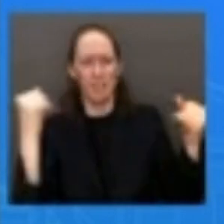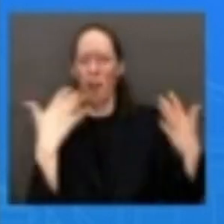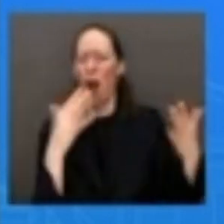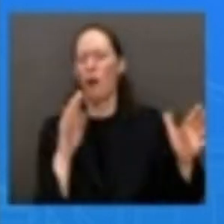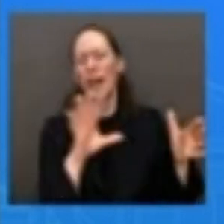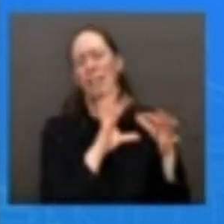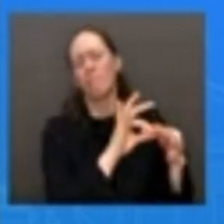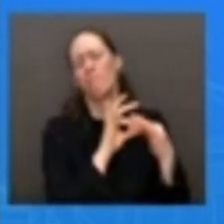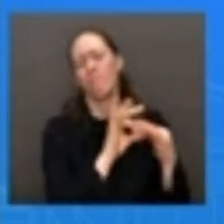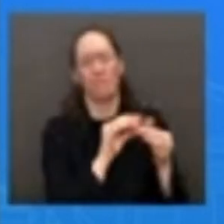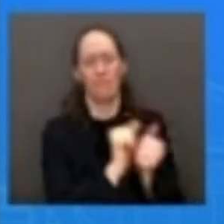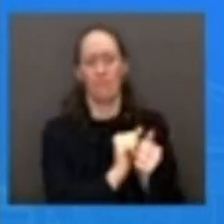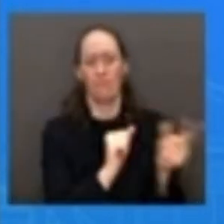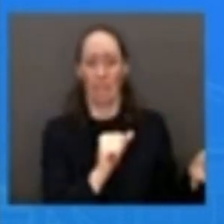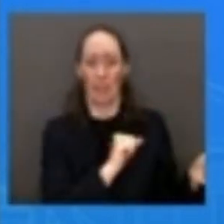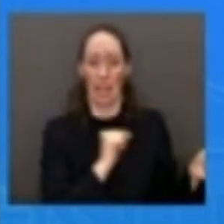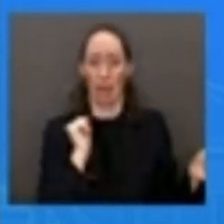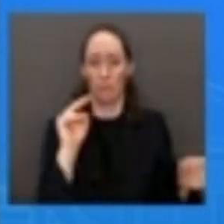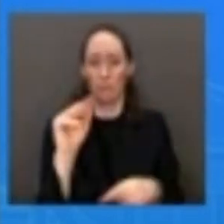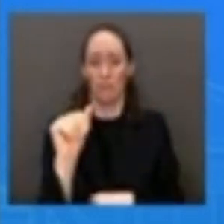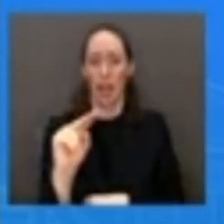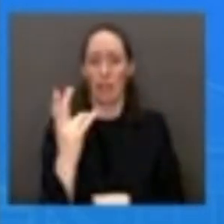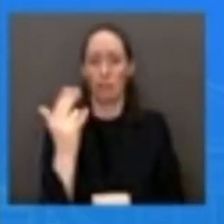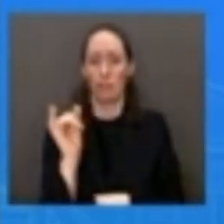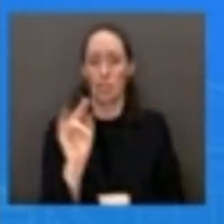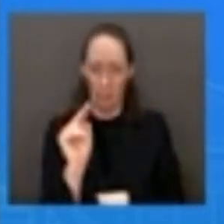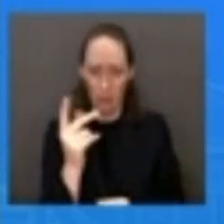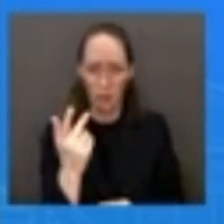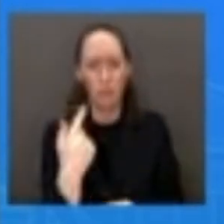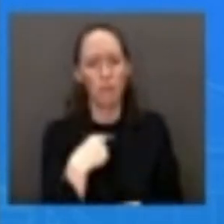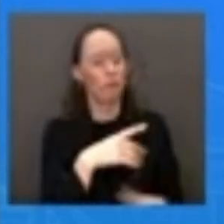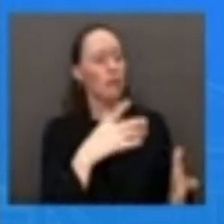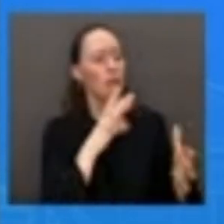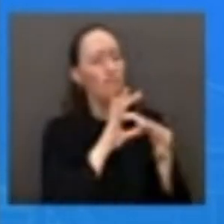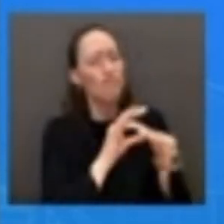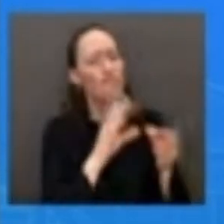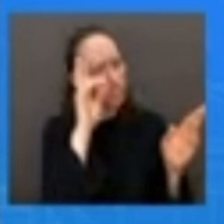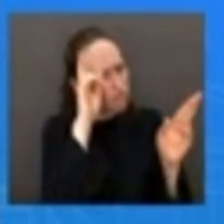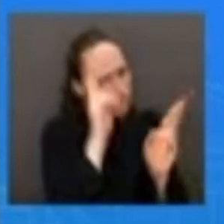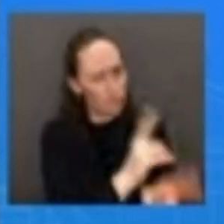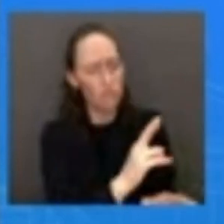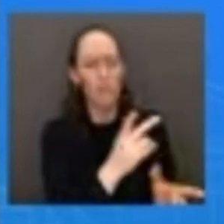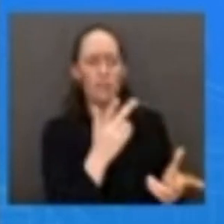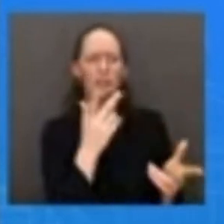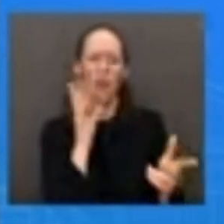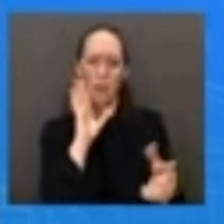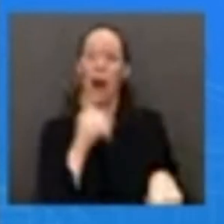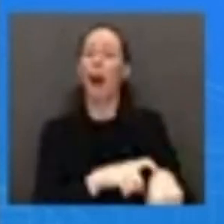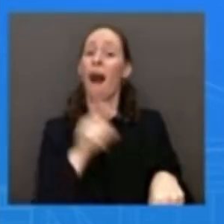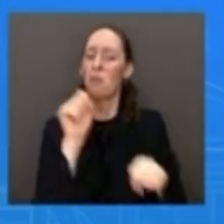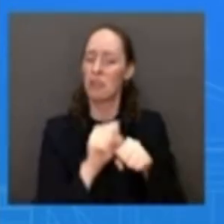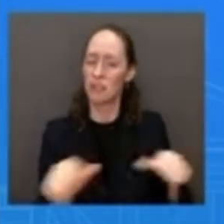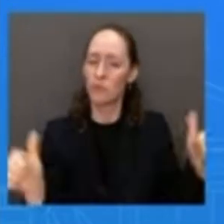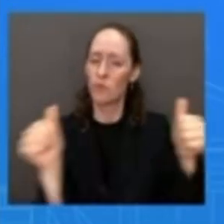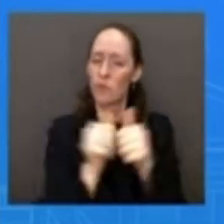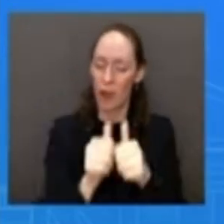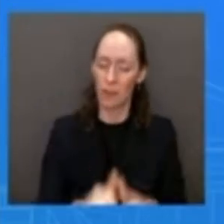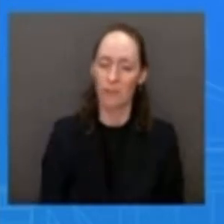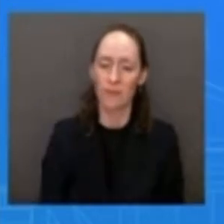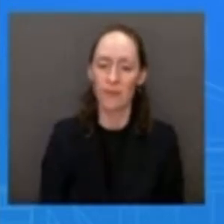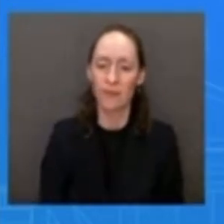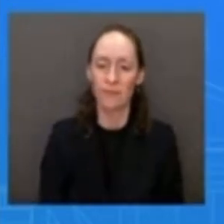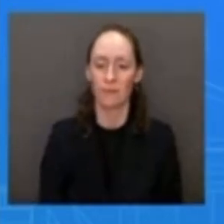respect our relationship with him. We have been able to deliver for the American people historic, really consequential pieces